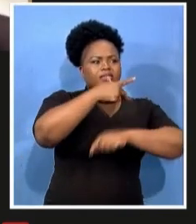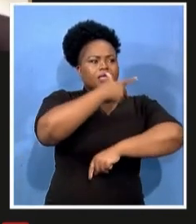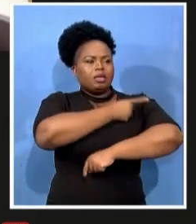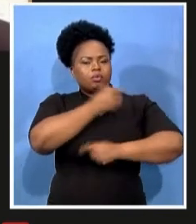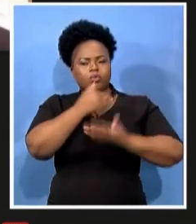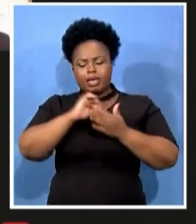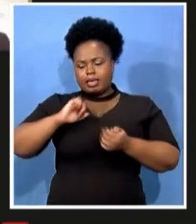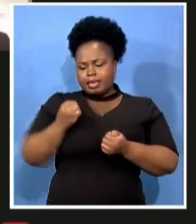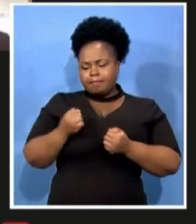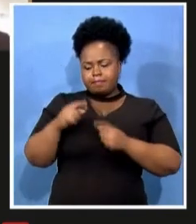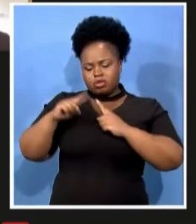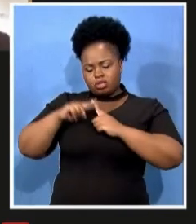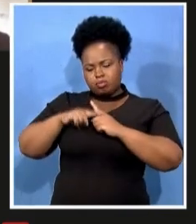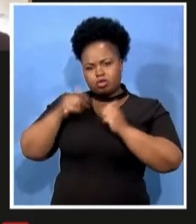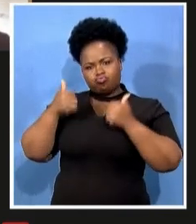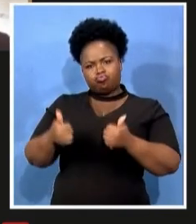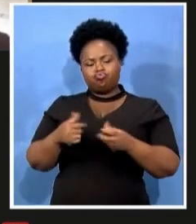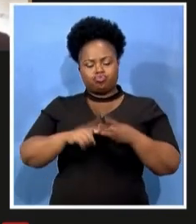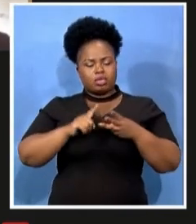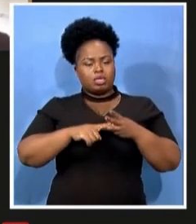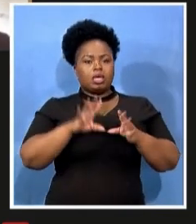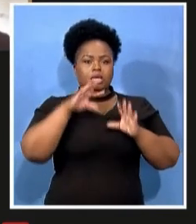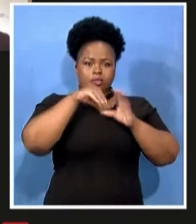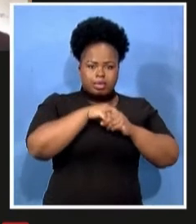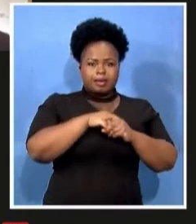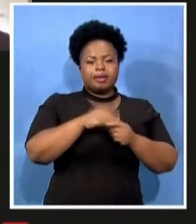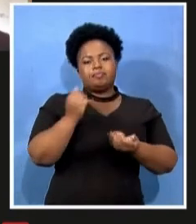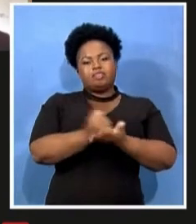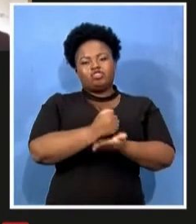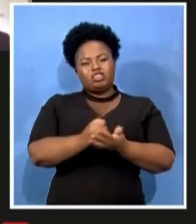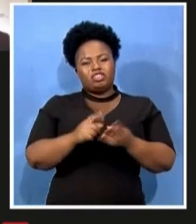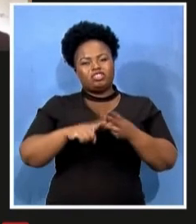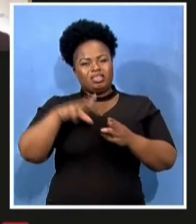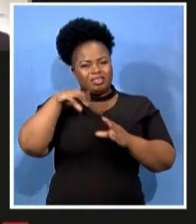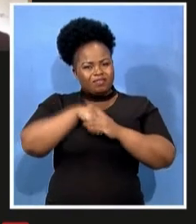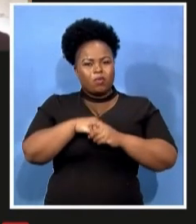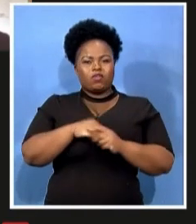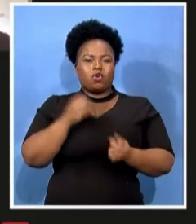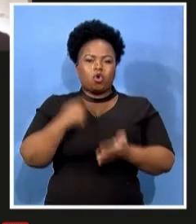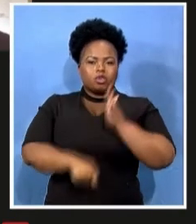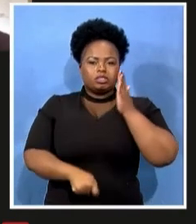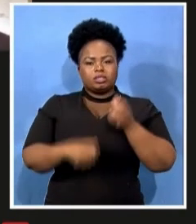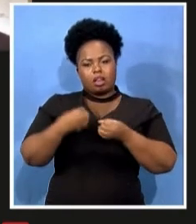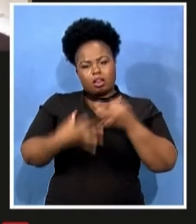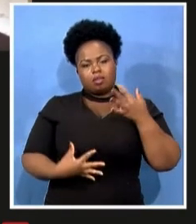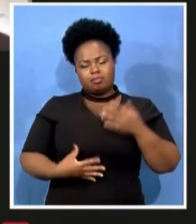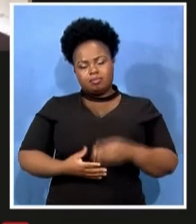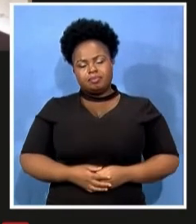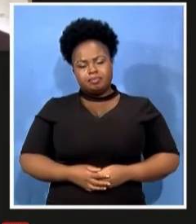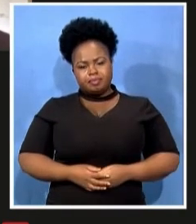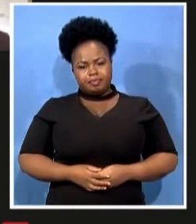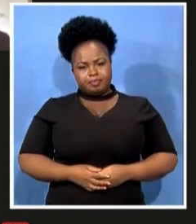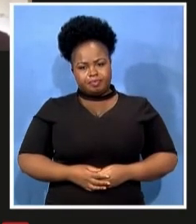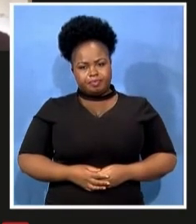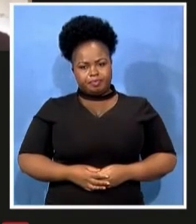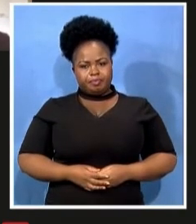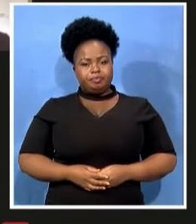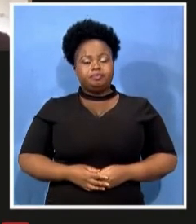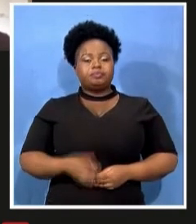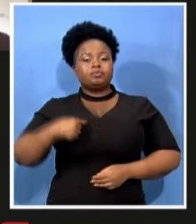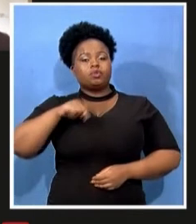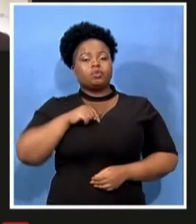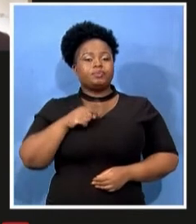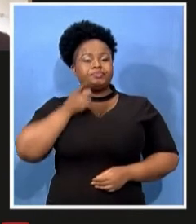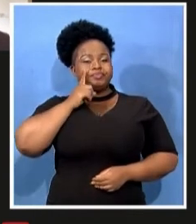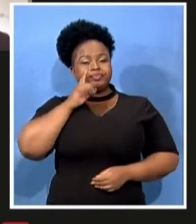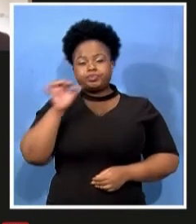part of what has to be looked at. So the number of vaccines that we're looking at. So for example, we've looked at